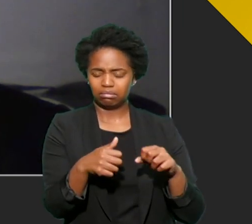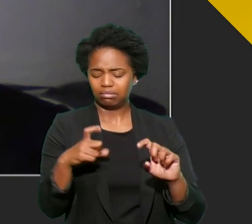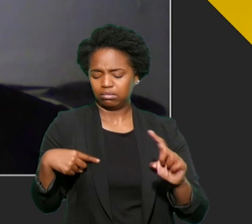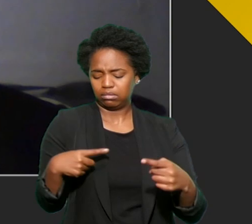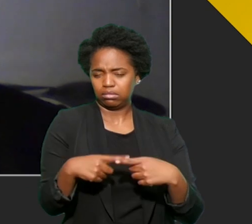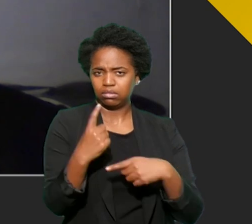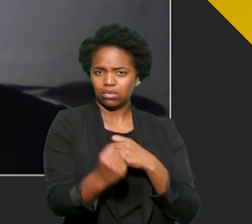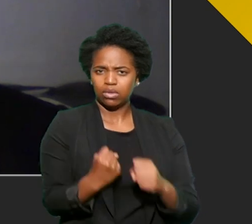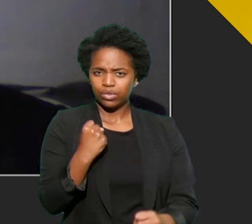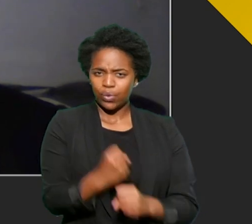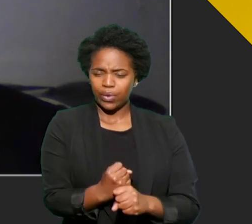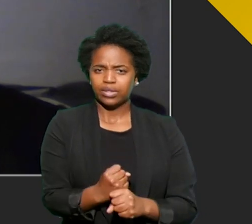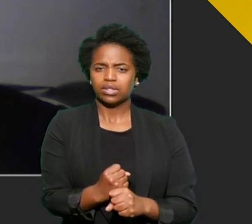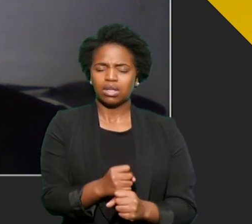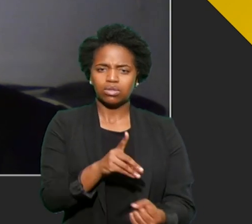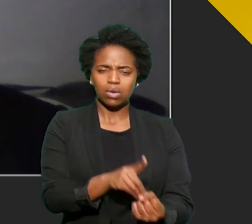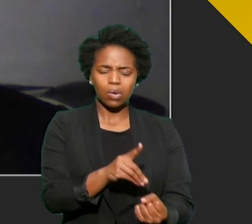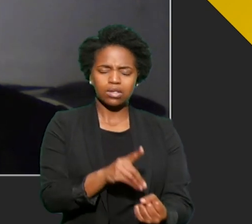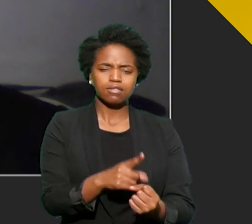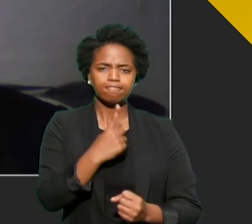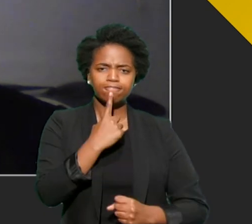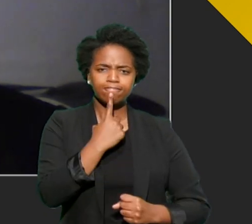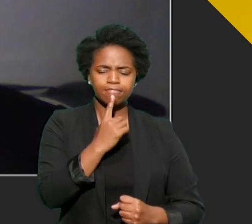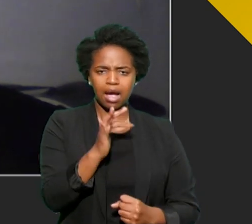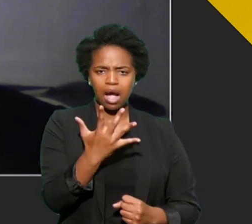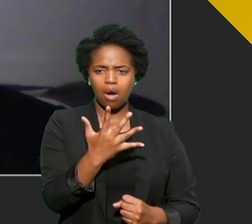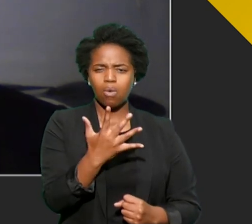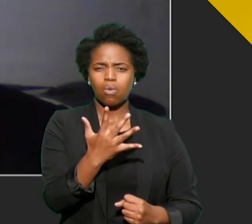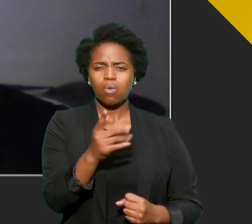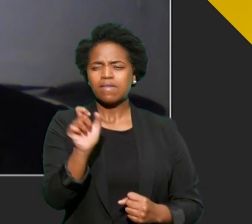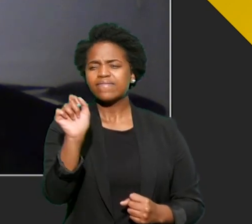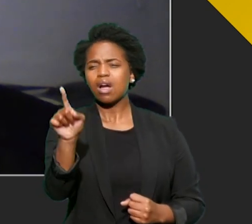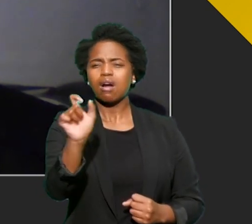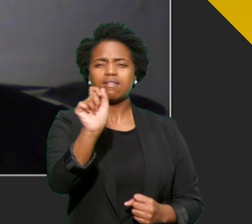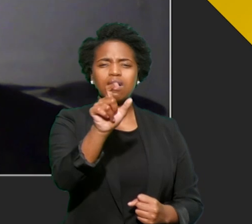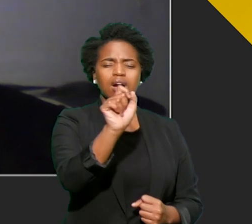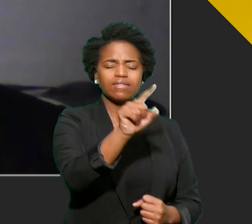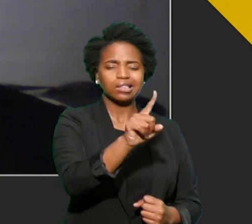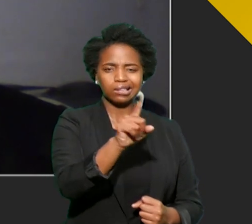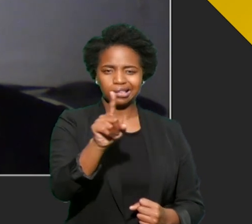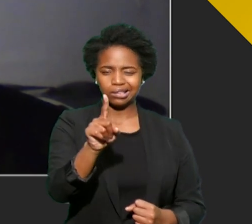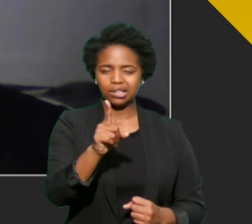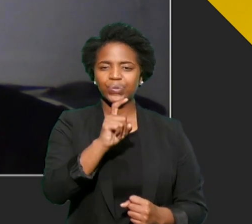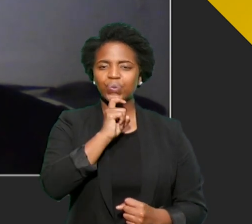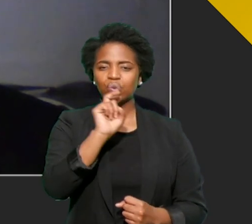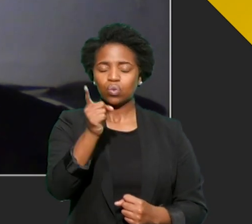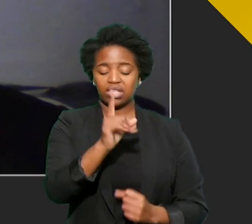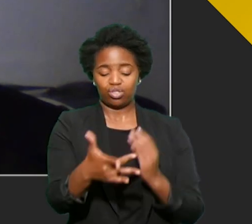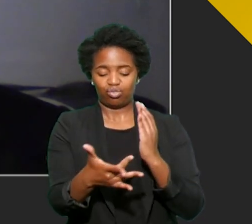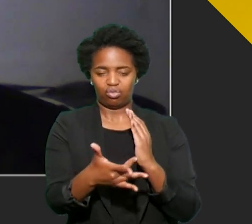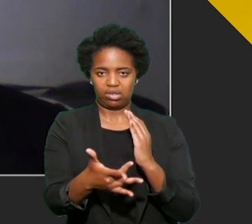doctors have turned to communication technologies to provide healthcare to patients remotely, but telemedicine has failed to take off due